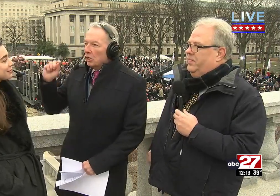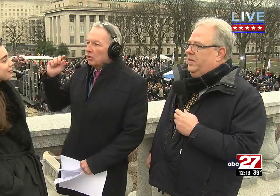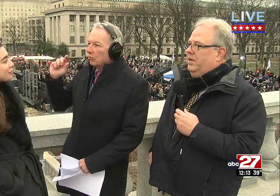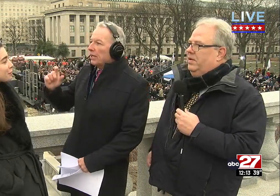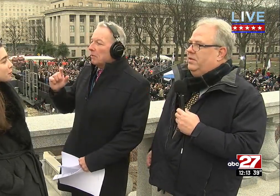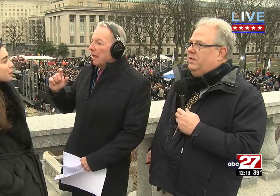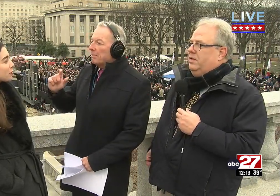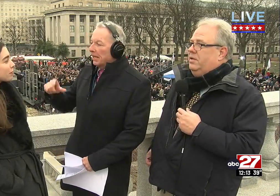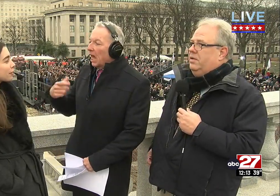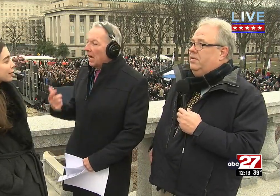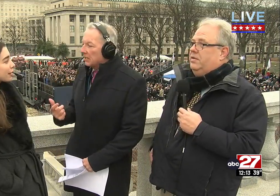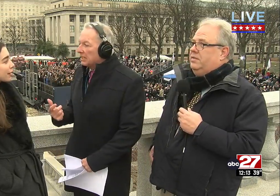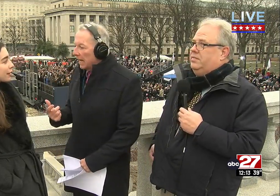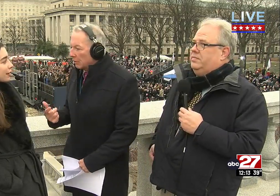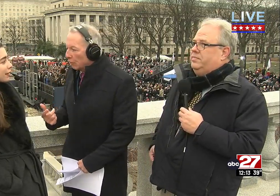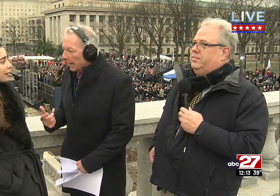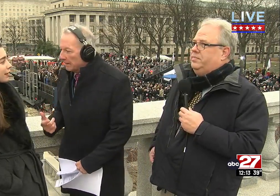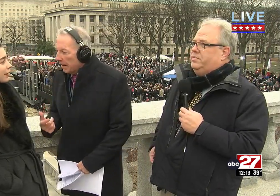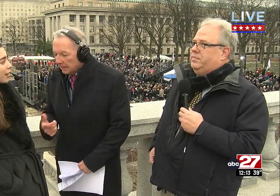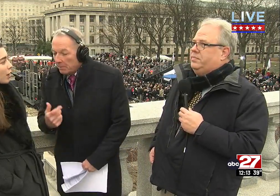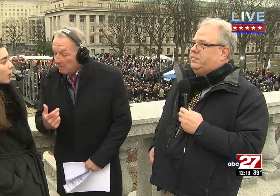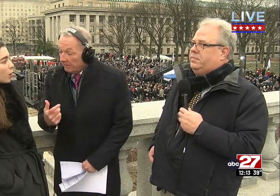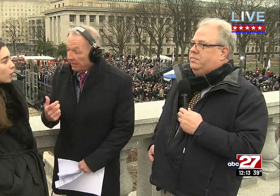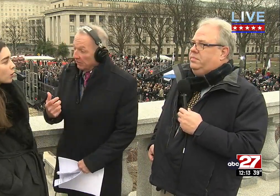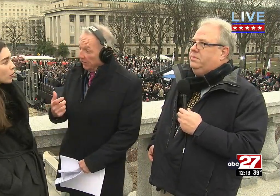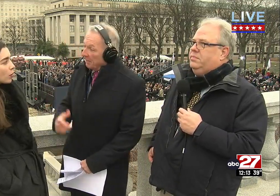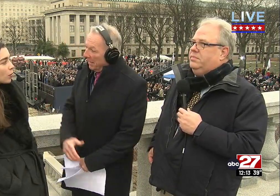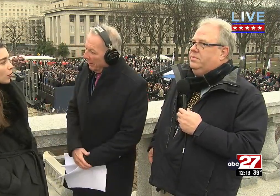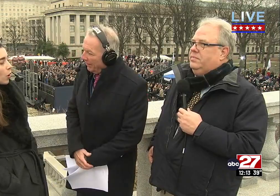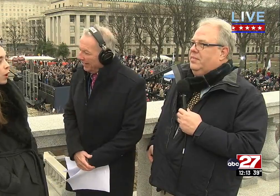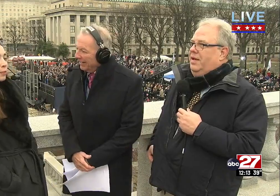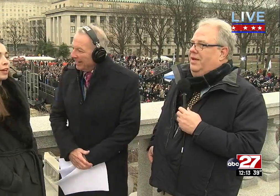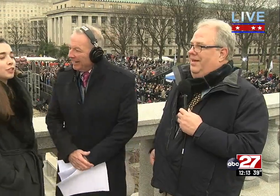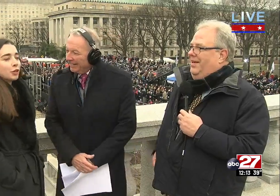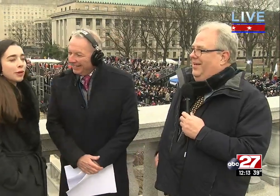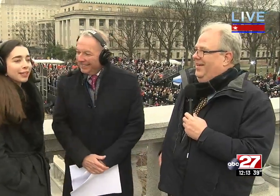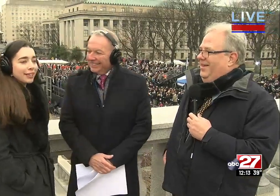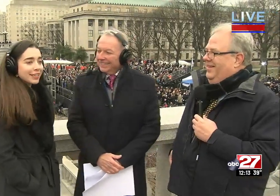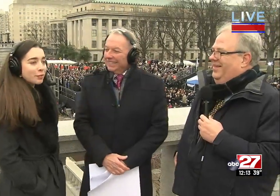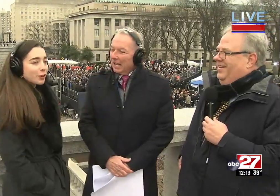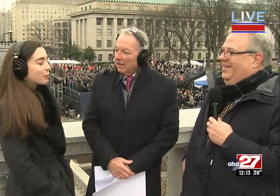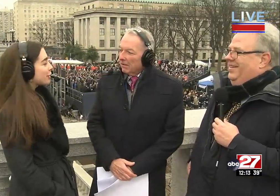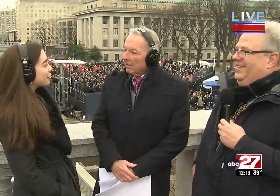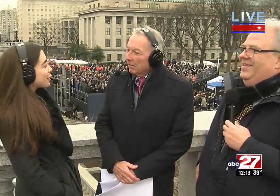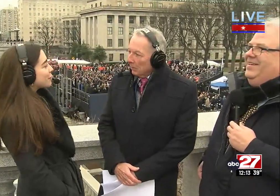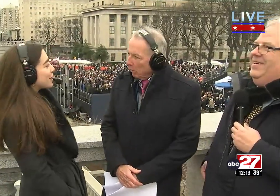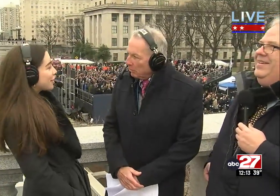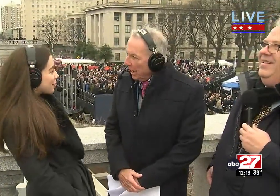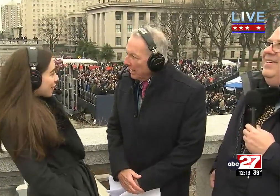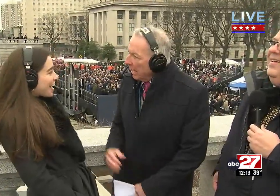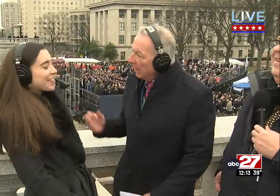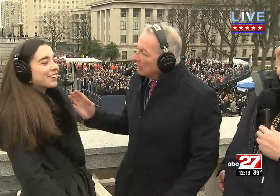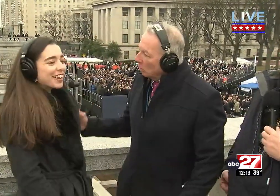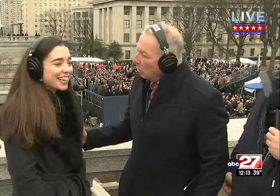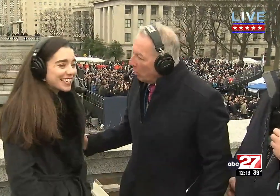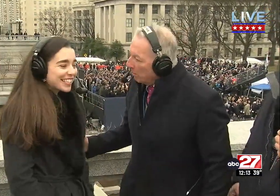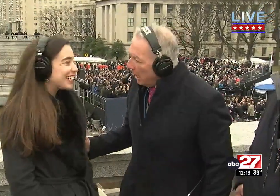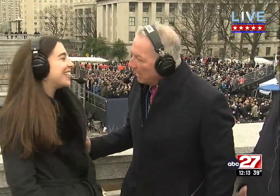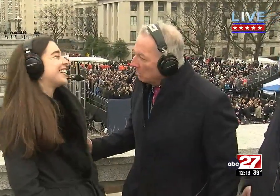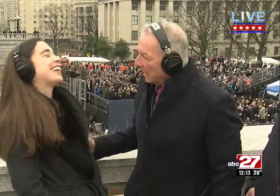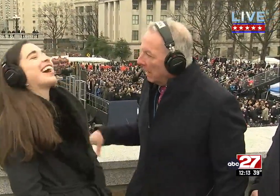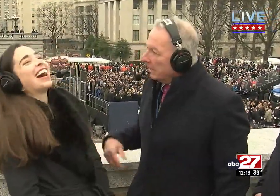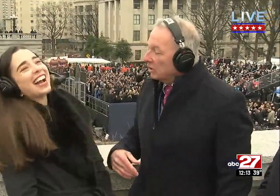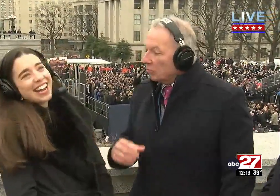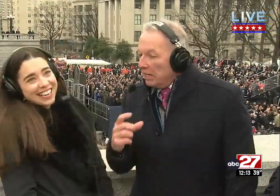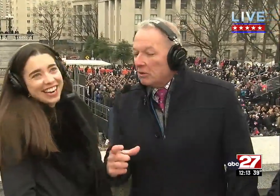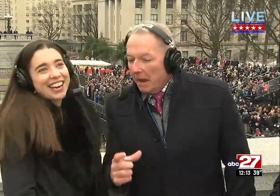but his resume belies his age, right? And his baby face, for that matter. Well, I'm not sure about that. He's got a pretty impressive resume. That's what I'm saying. That's what the word